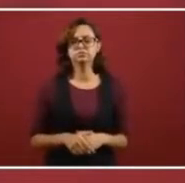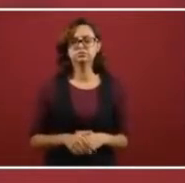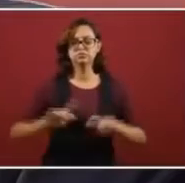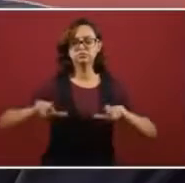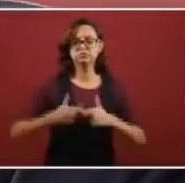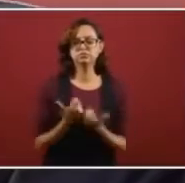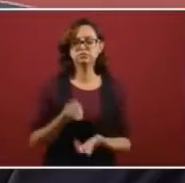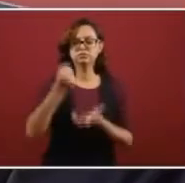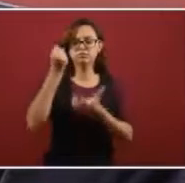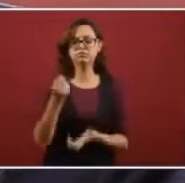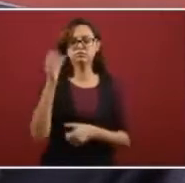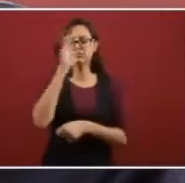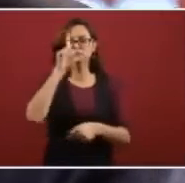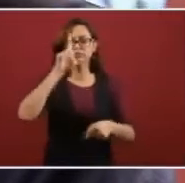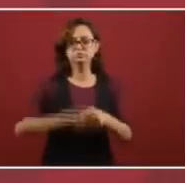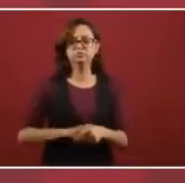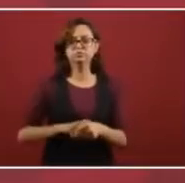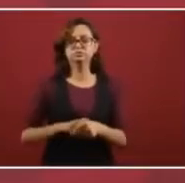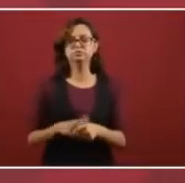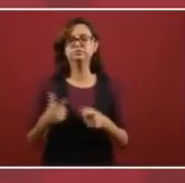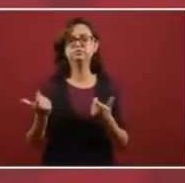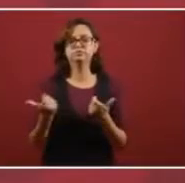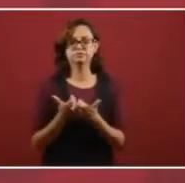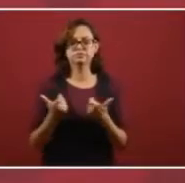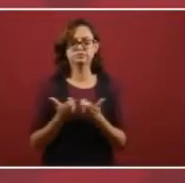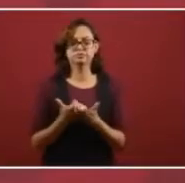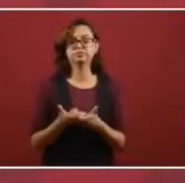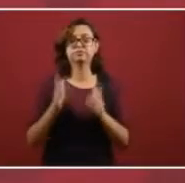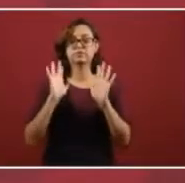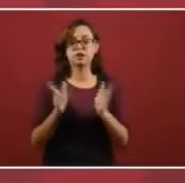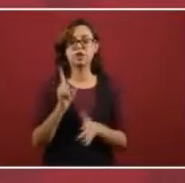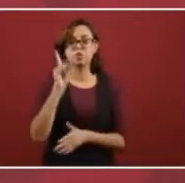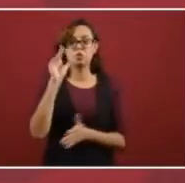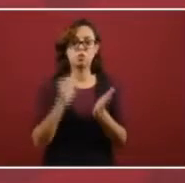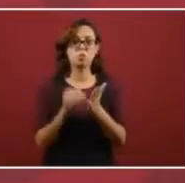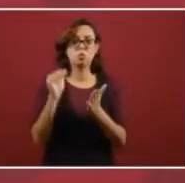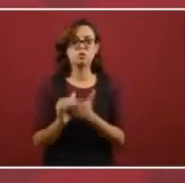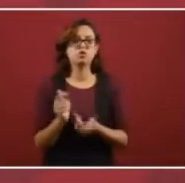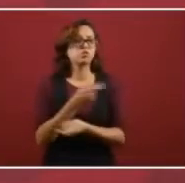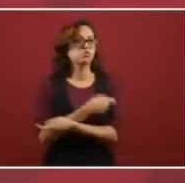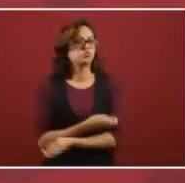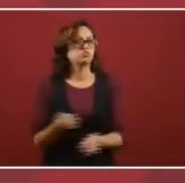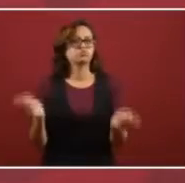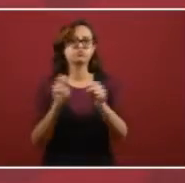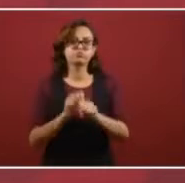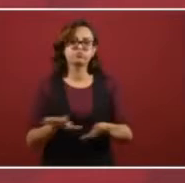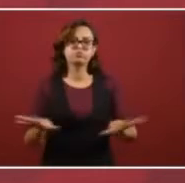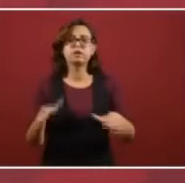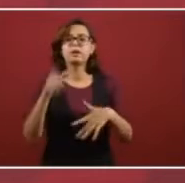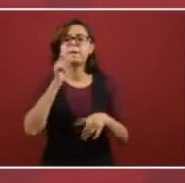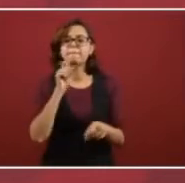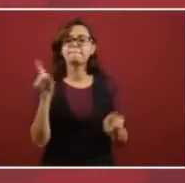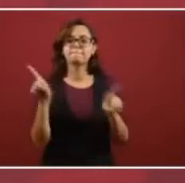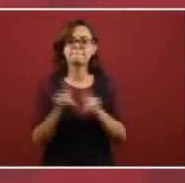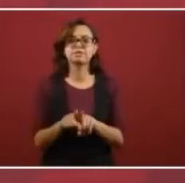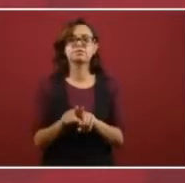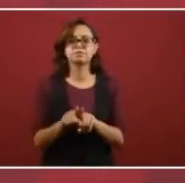which is being made by the Cultural Fund of Economics. They've already made a million copies.